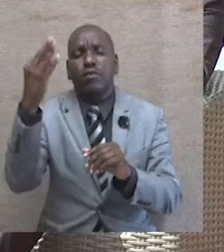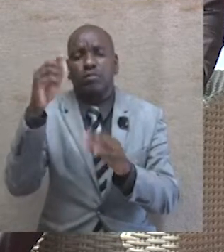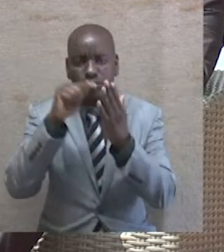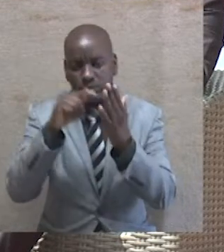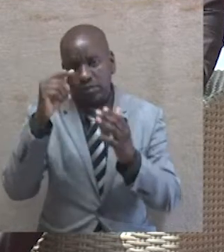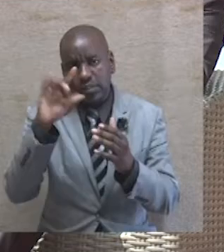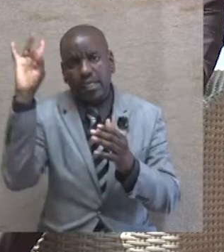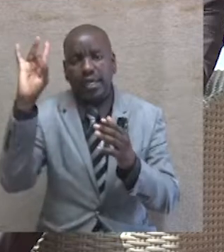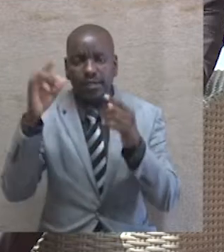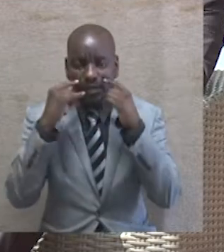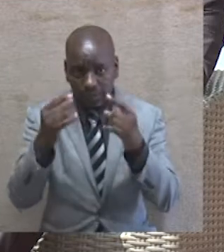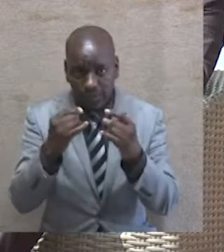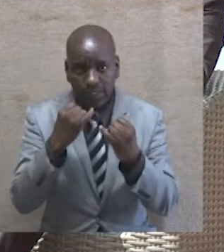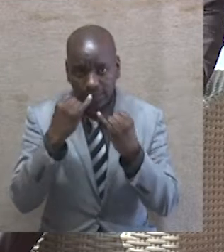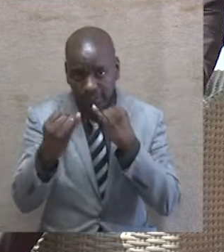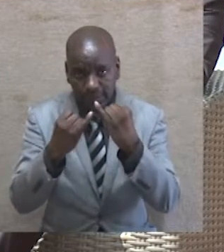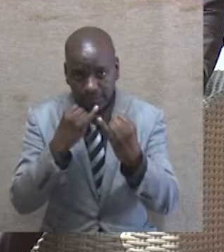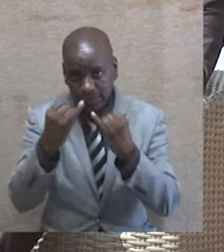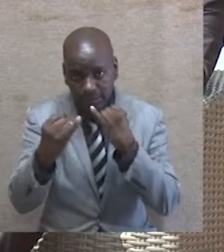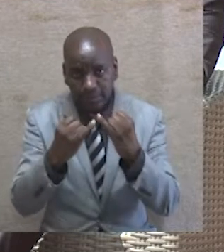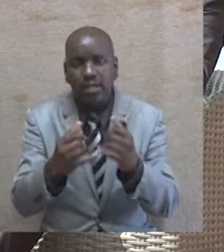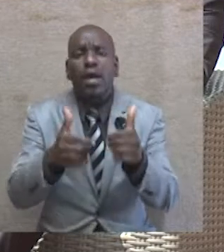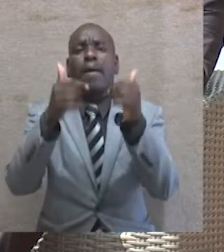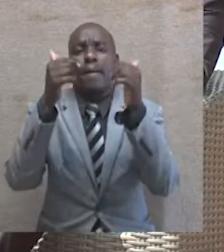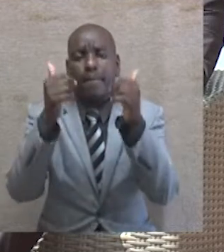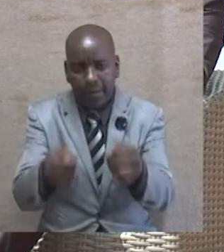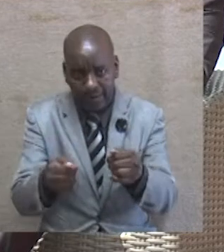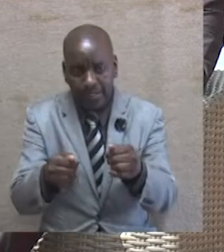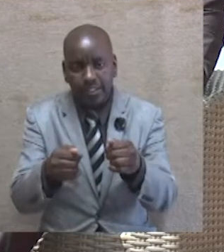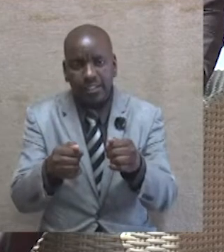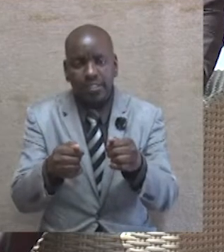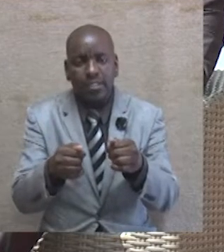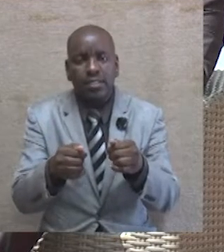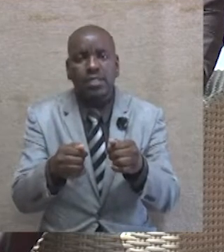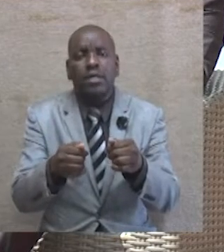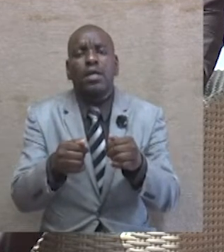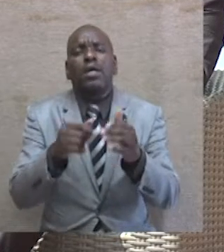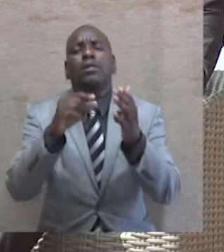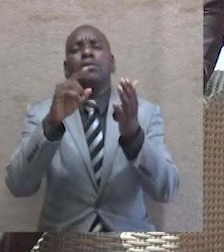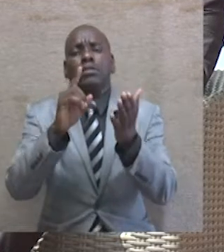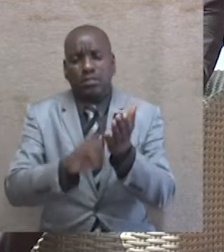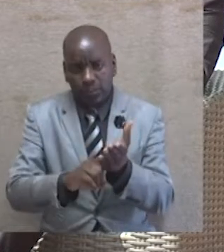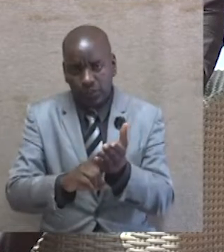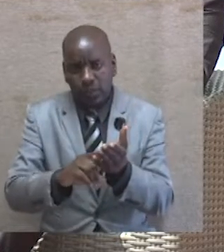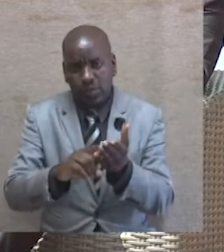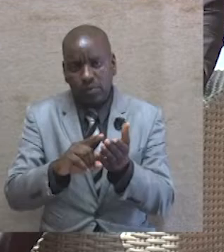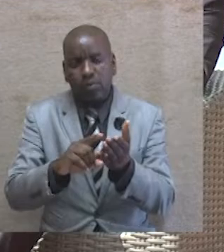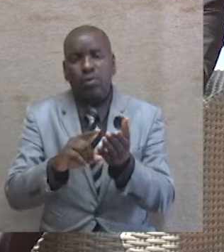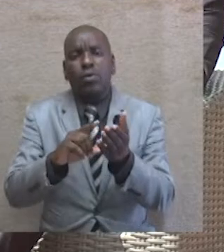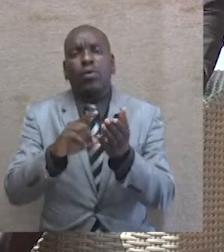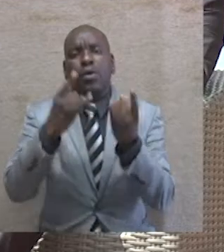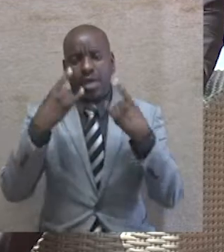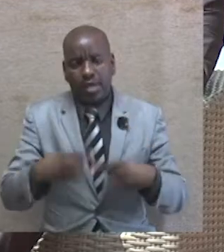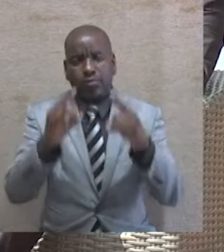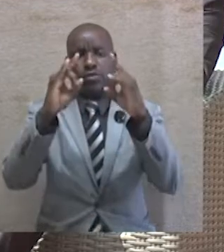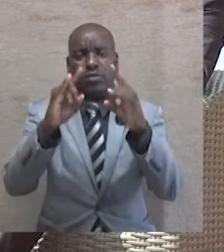64, subsection K, which talks about the appointment of sexual reproductive